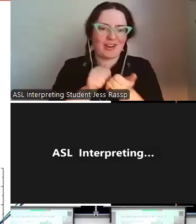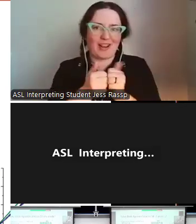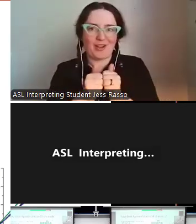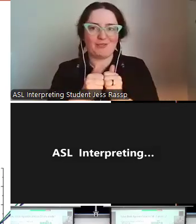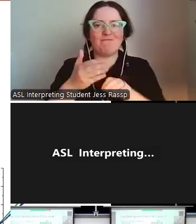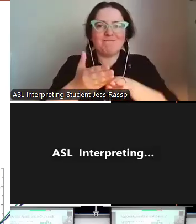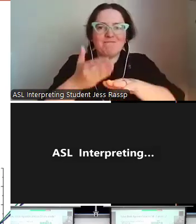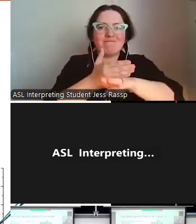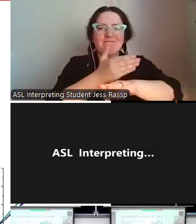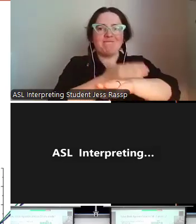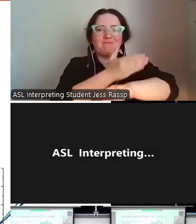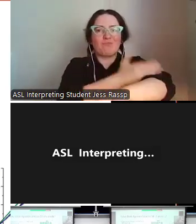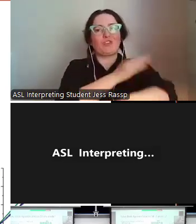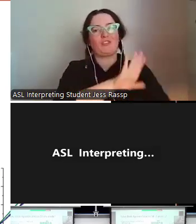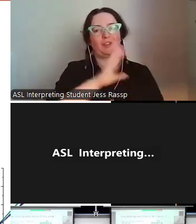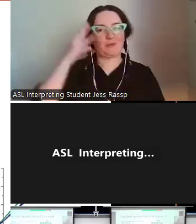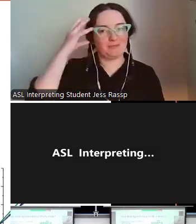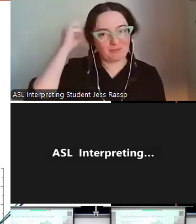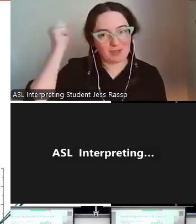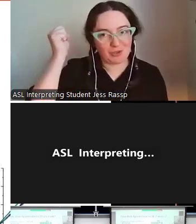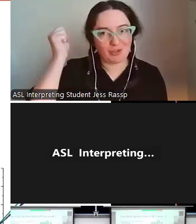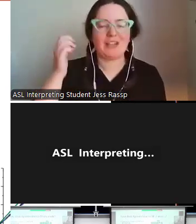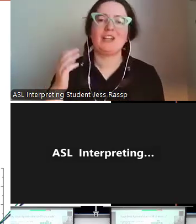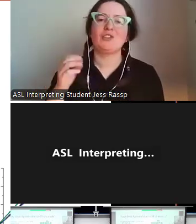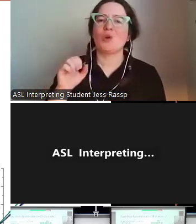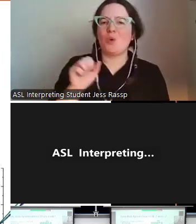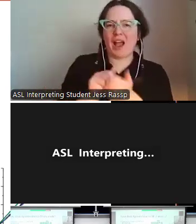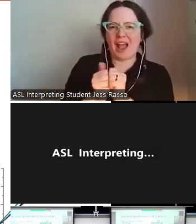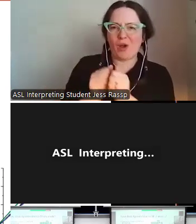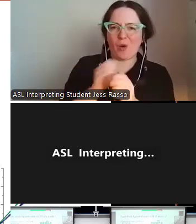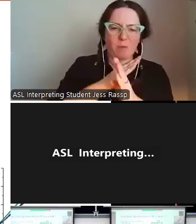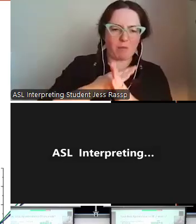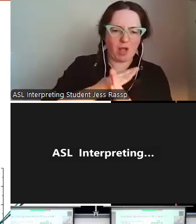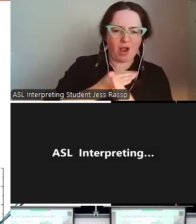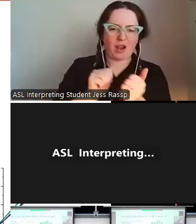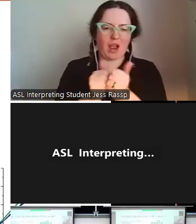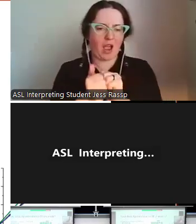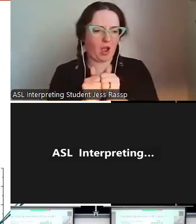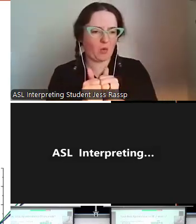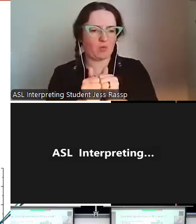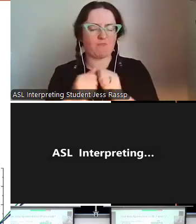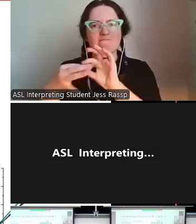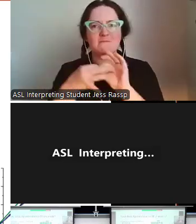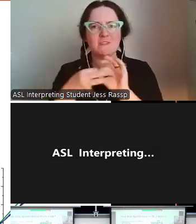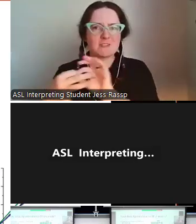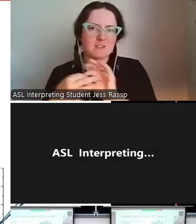out where it was binding. How is it blocking? Is it blocking directly, or is it blocking